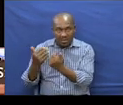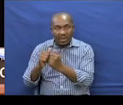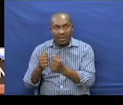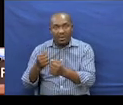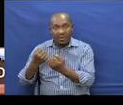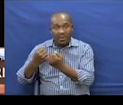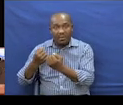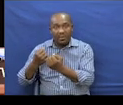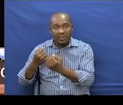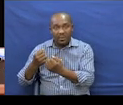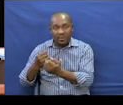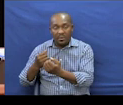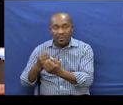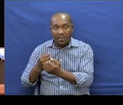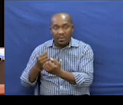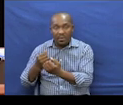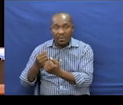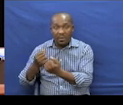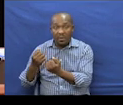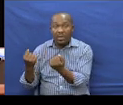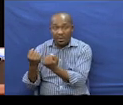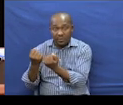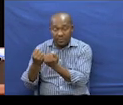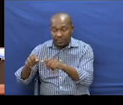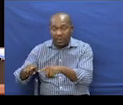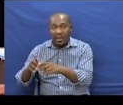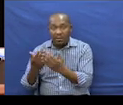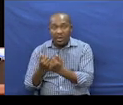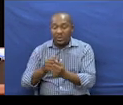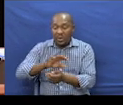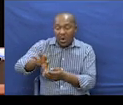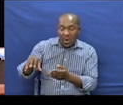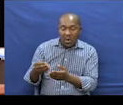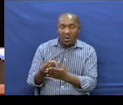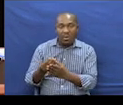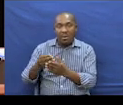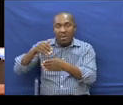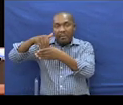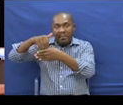all adult members of the village are invited to participate in